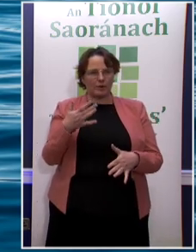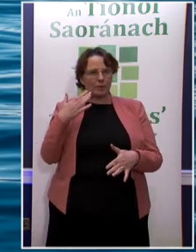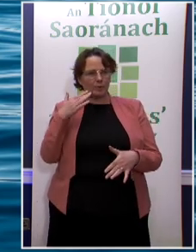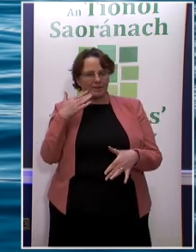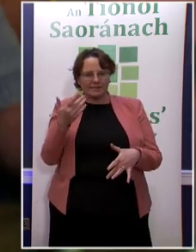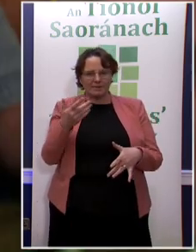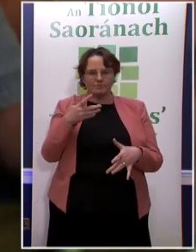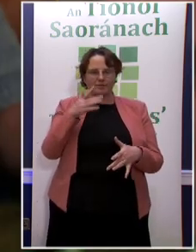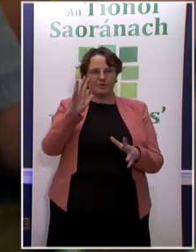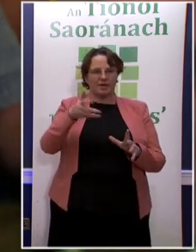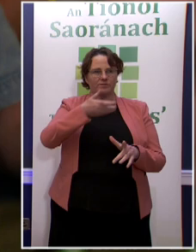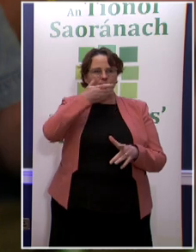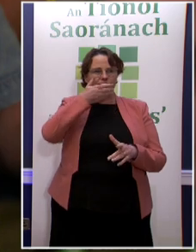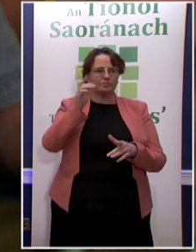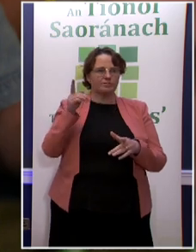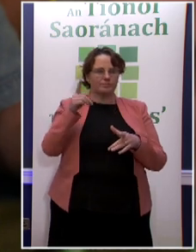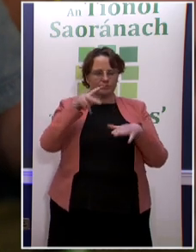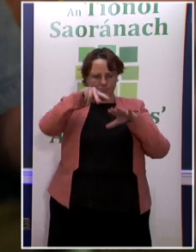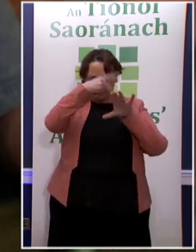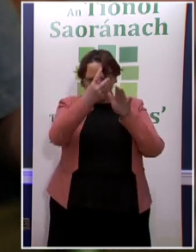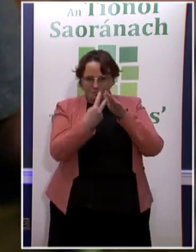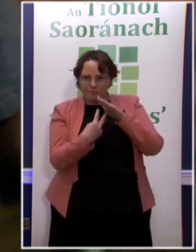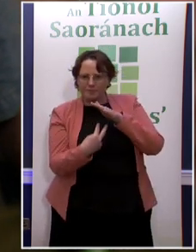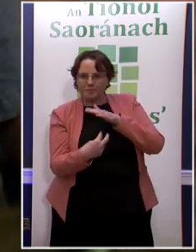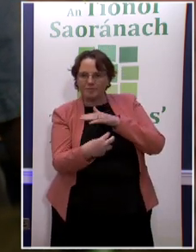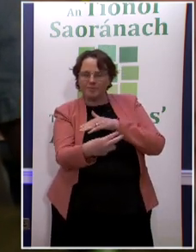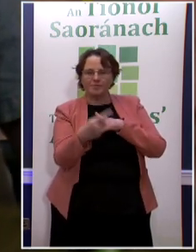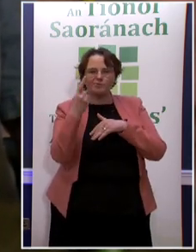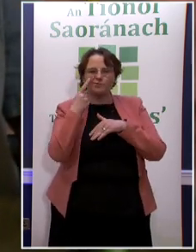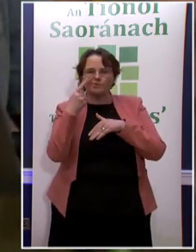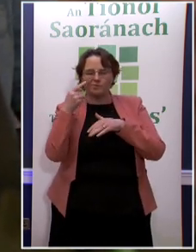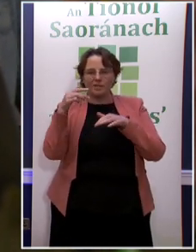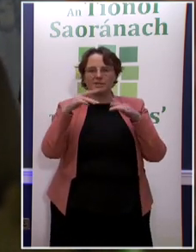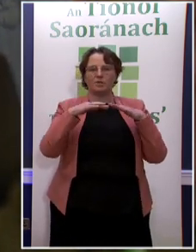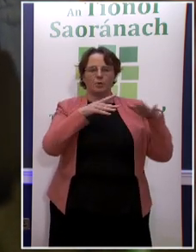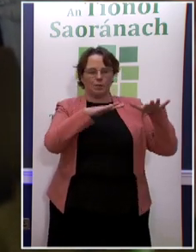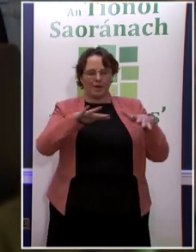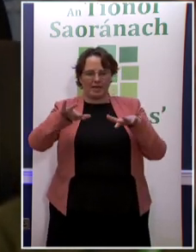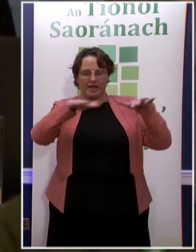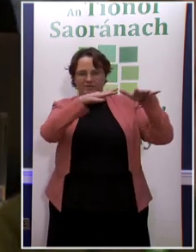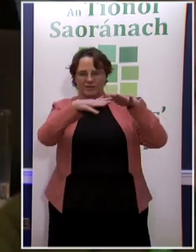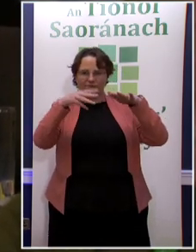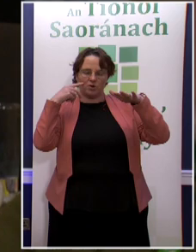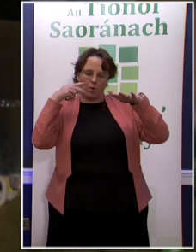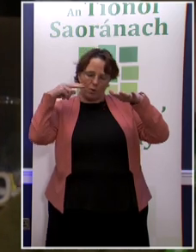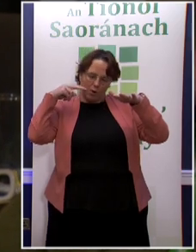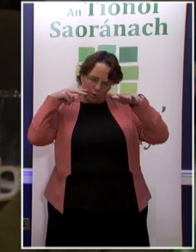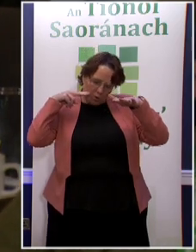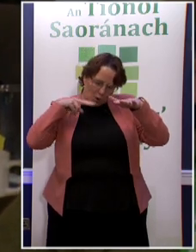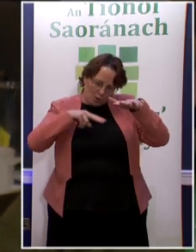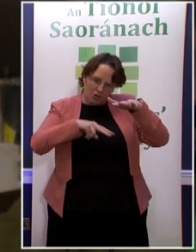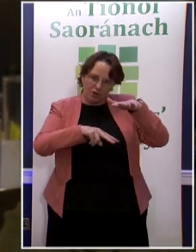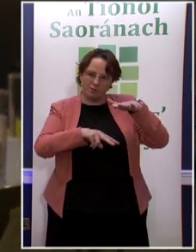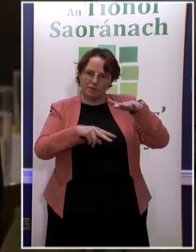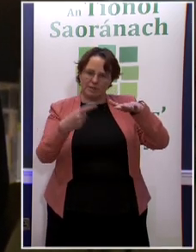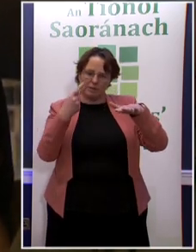and snorkel, or perhaps have our first scuba diving trip, and we go under the waves, we start to discover a completely